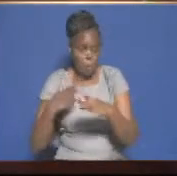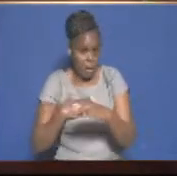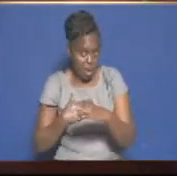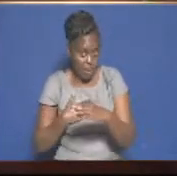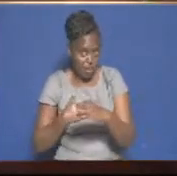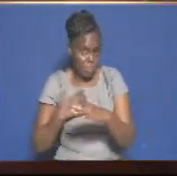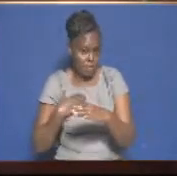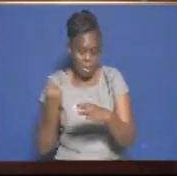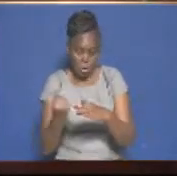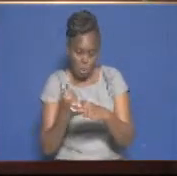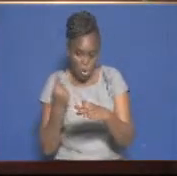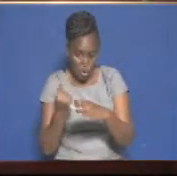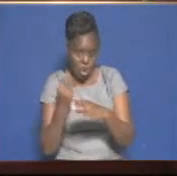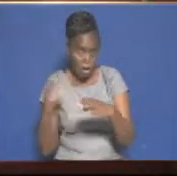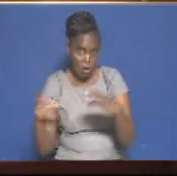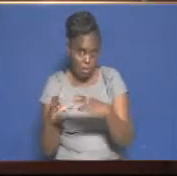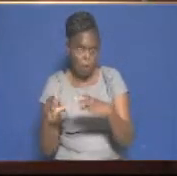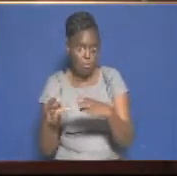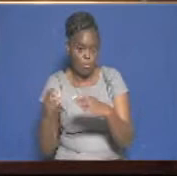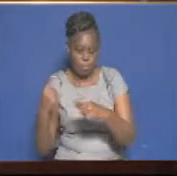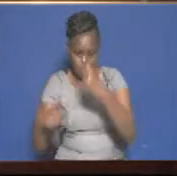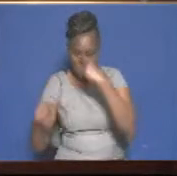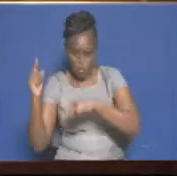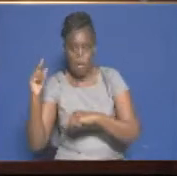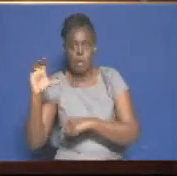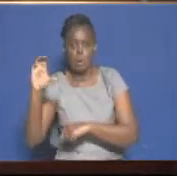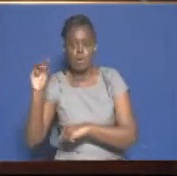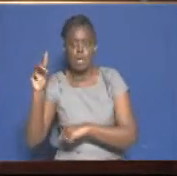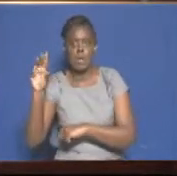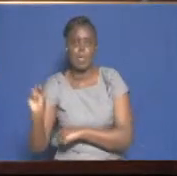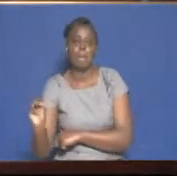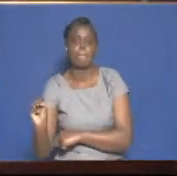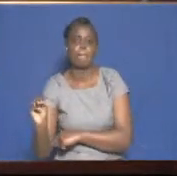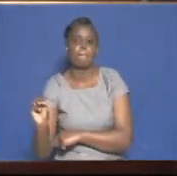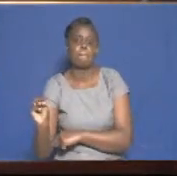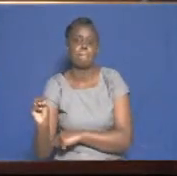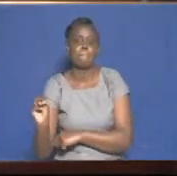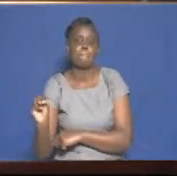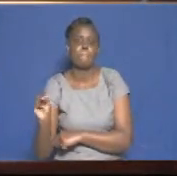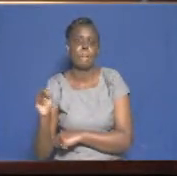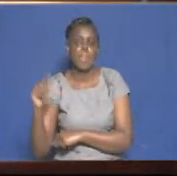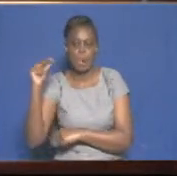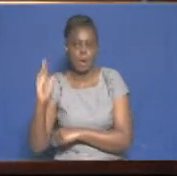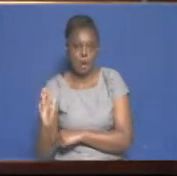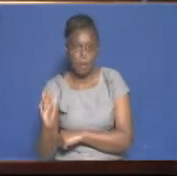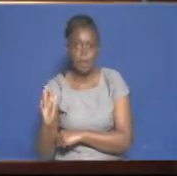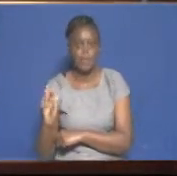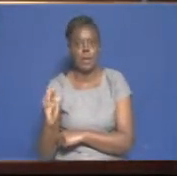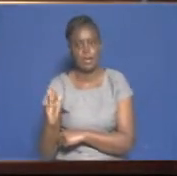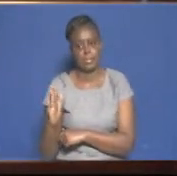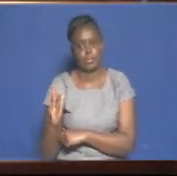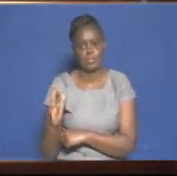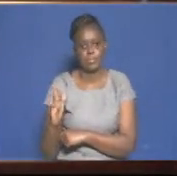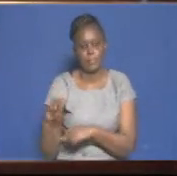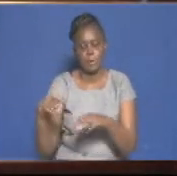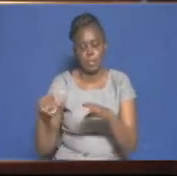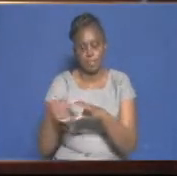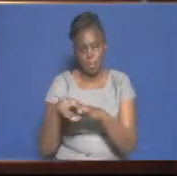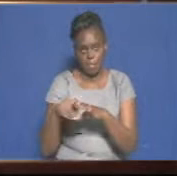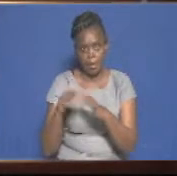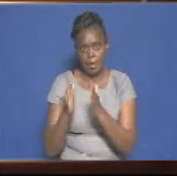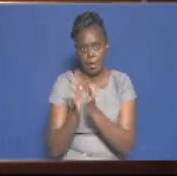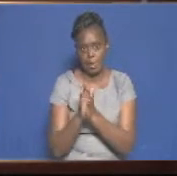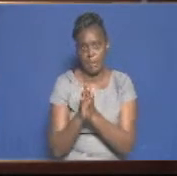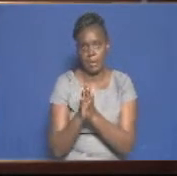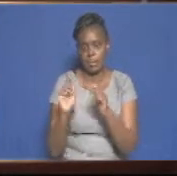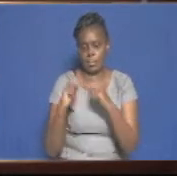I was the only one who was lucky to win the ODM ticket. Our gubernatorial candidate and the